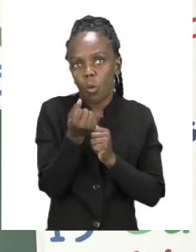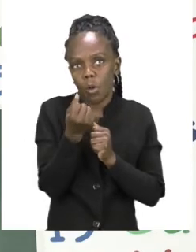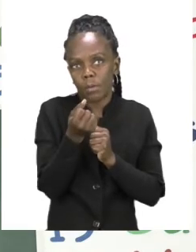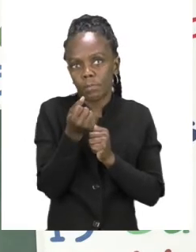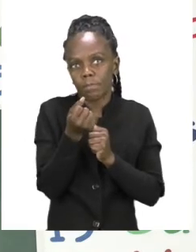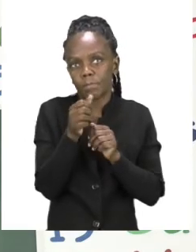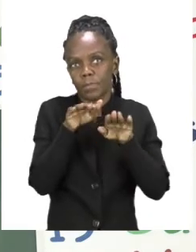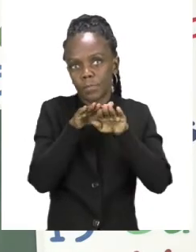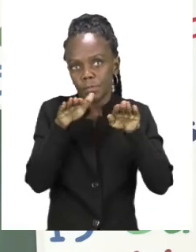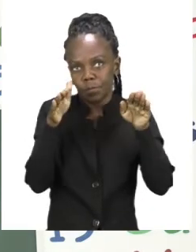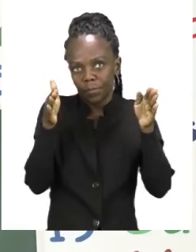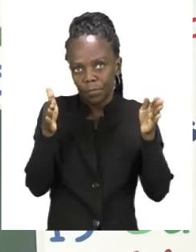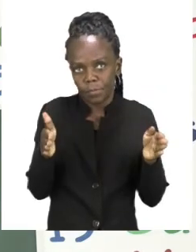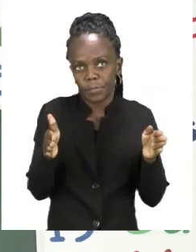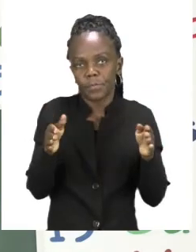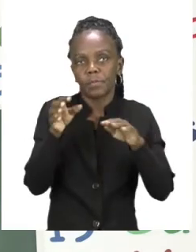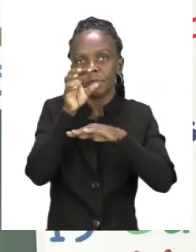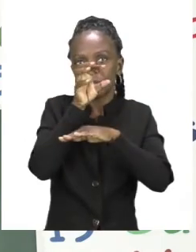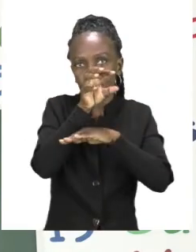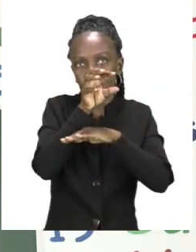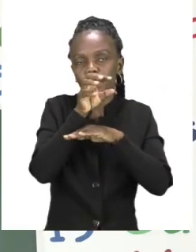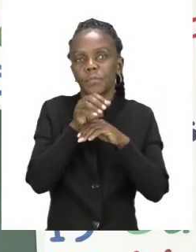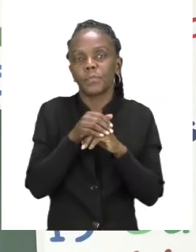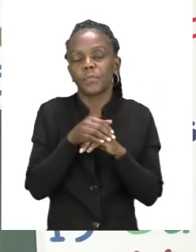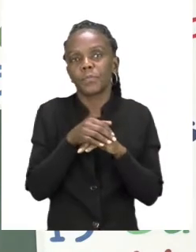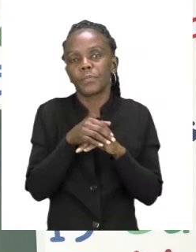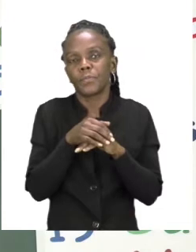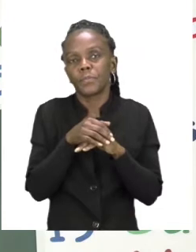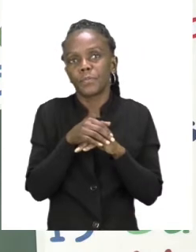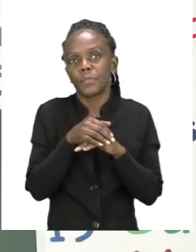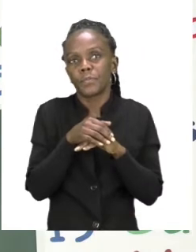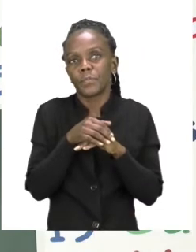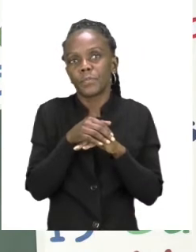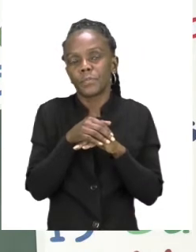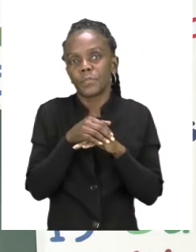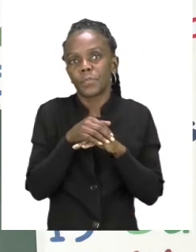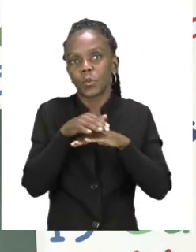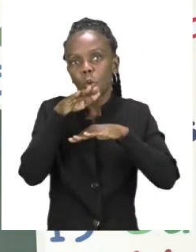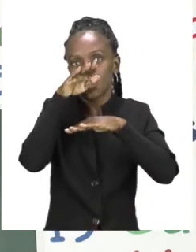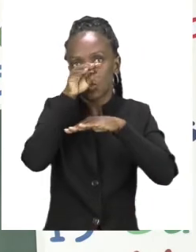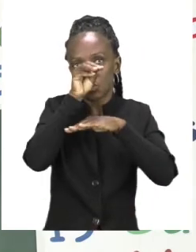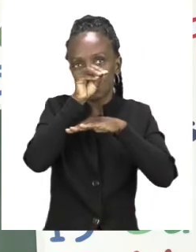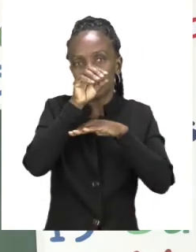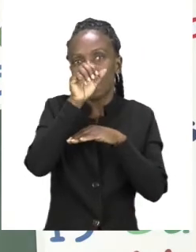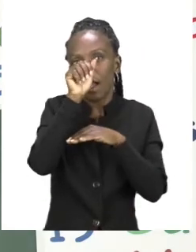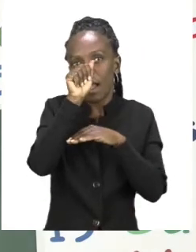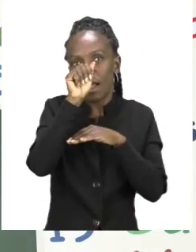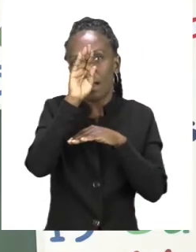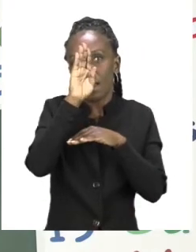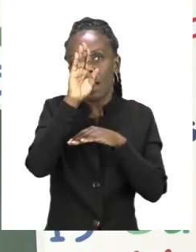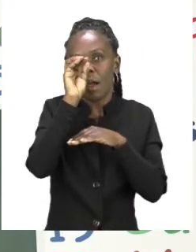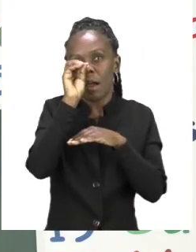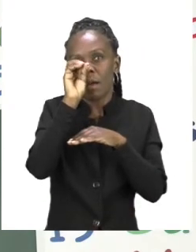is above the table. So above means on top. It's not sitting on the